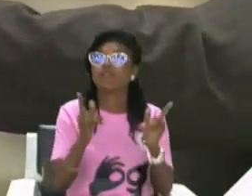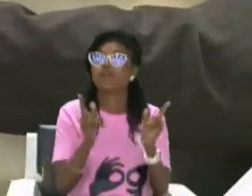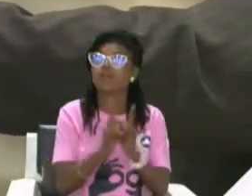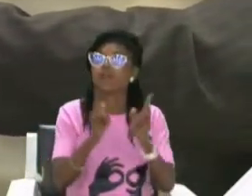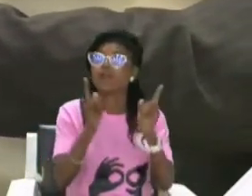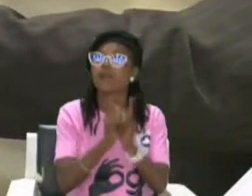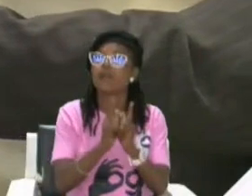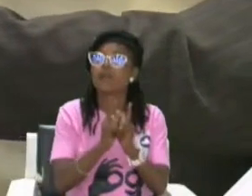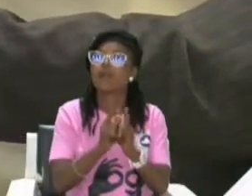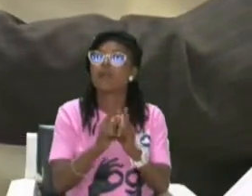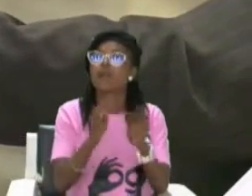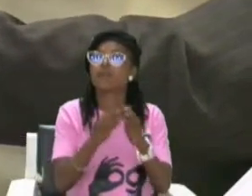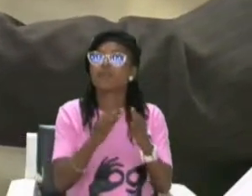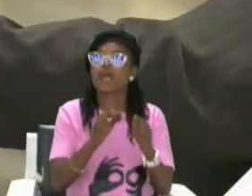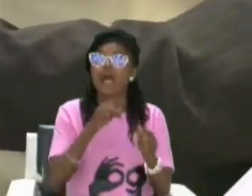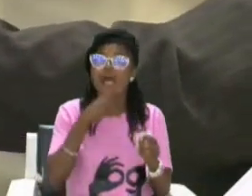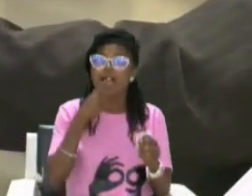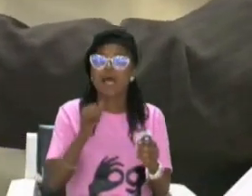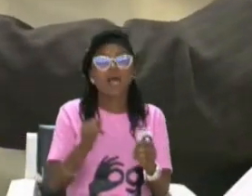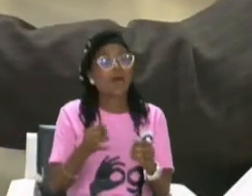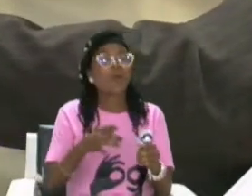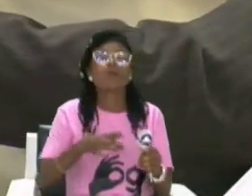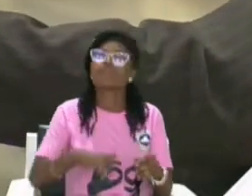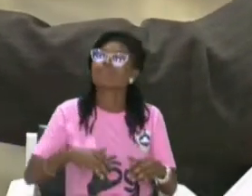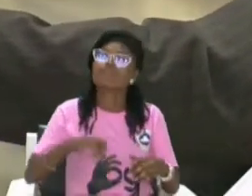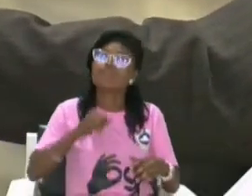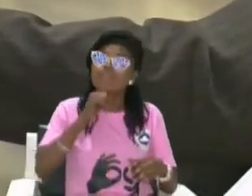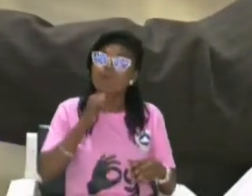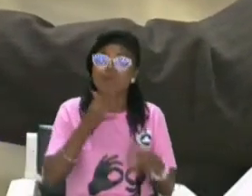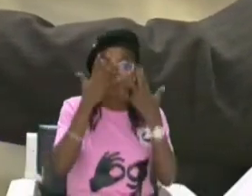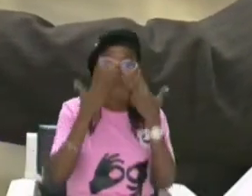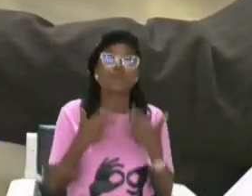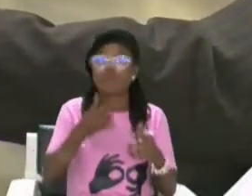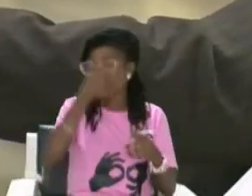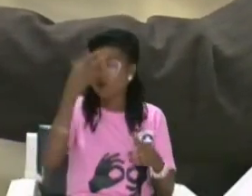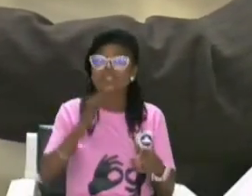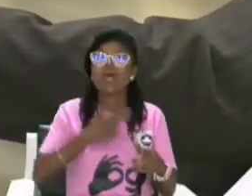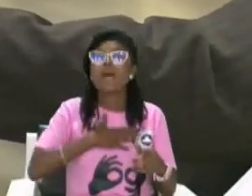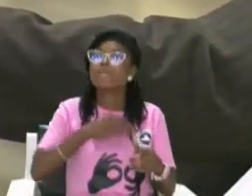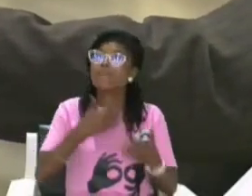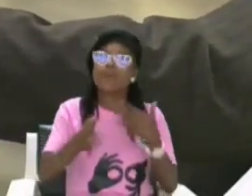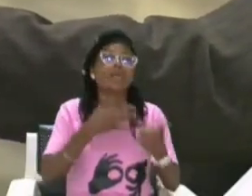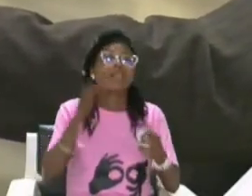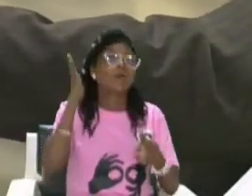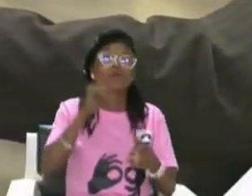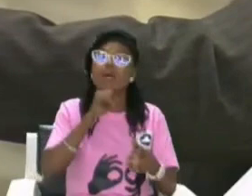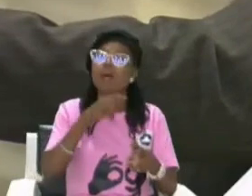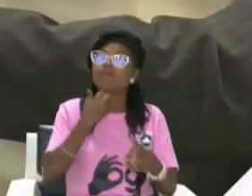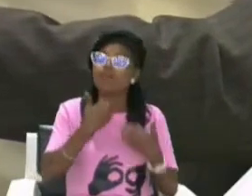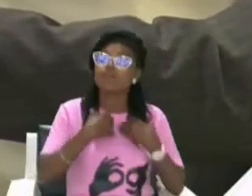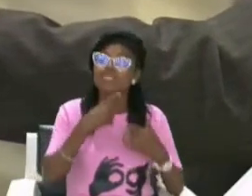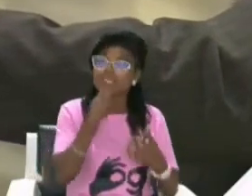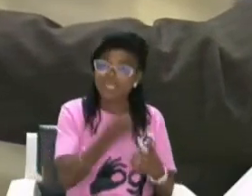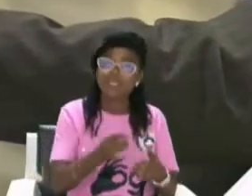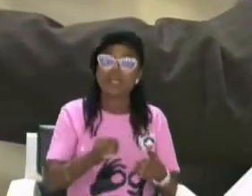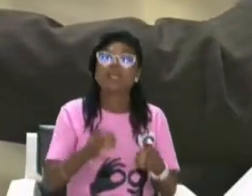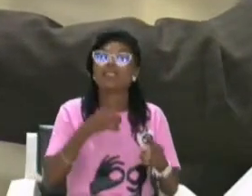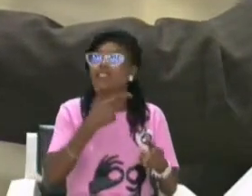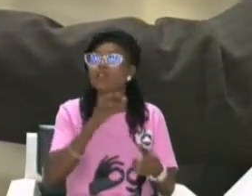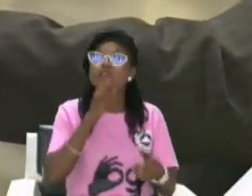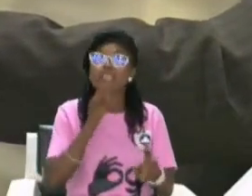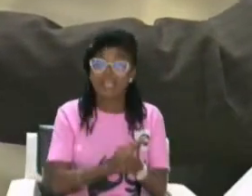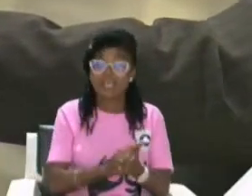was sad that my case was not mentioned. Immediately I heard that he said, somebody, you say your case cannot be mentioned. God said, all is well with you. I